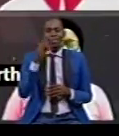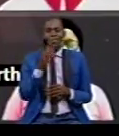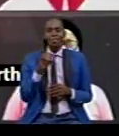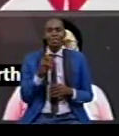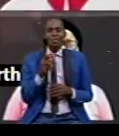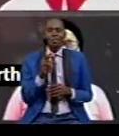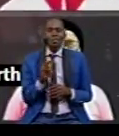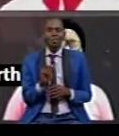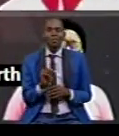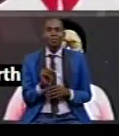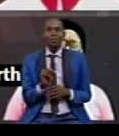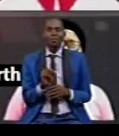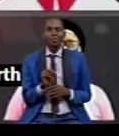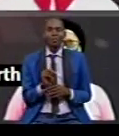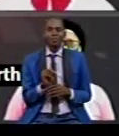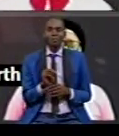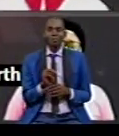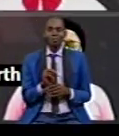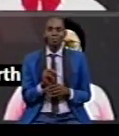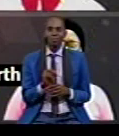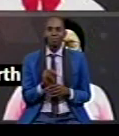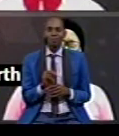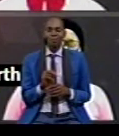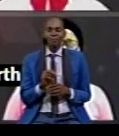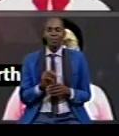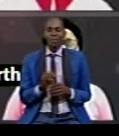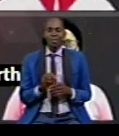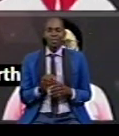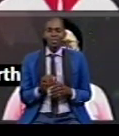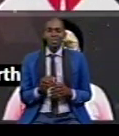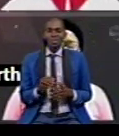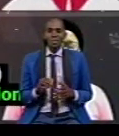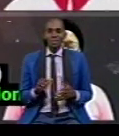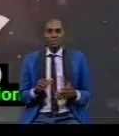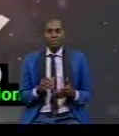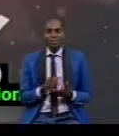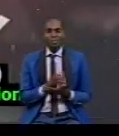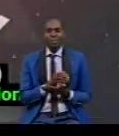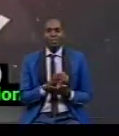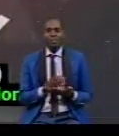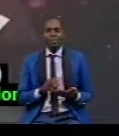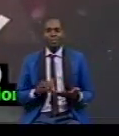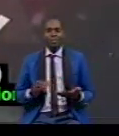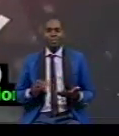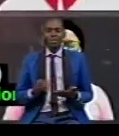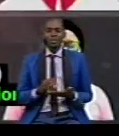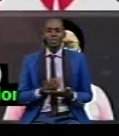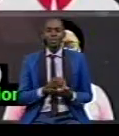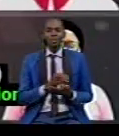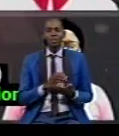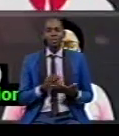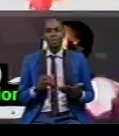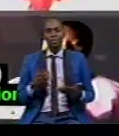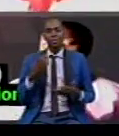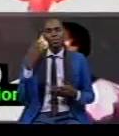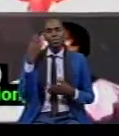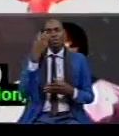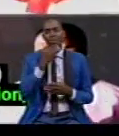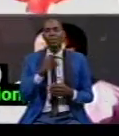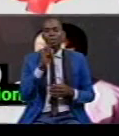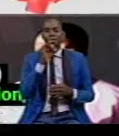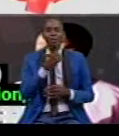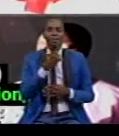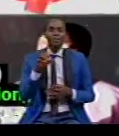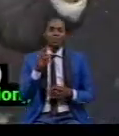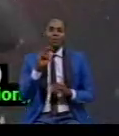forsake, you will never be able to conquer that sin. But the Lord has called us today, he will give